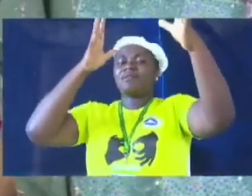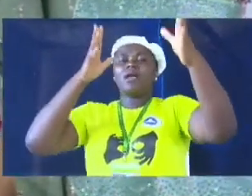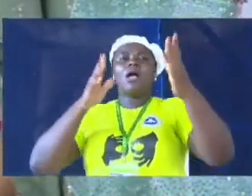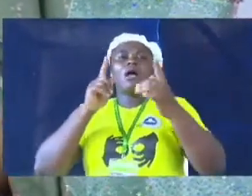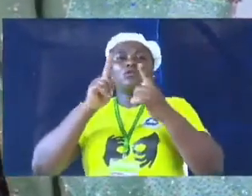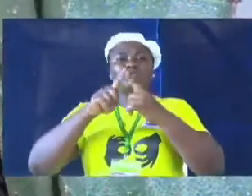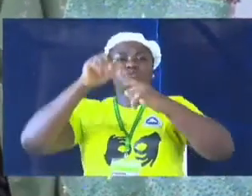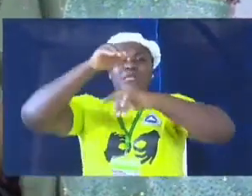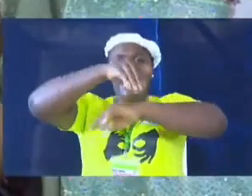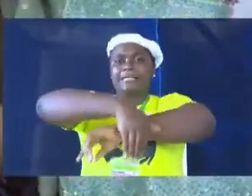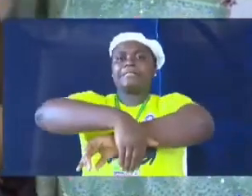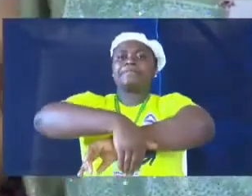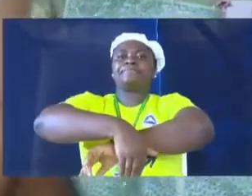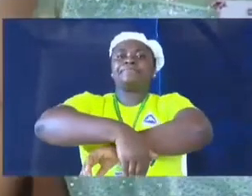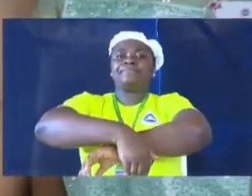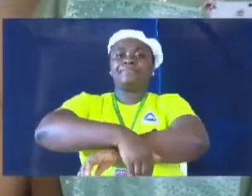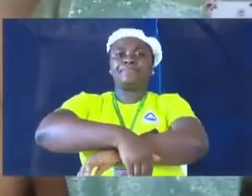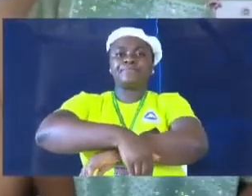Tonight,